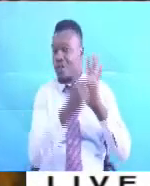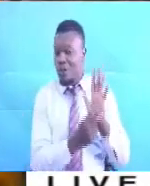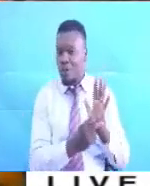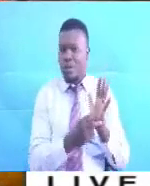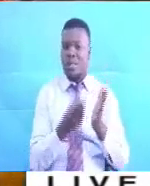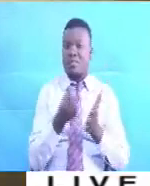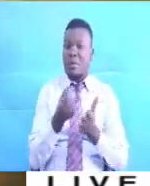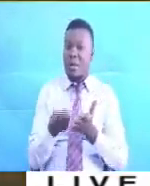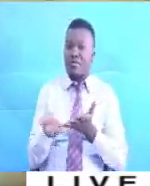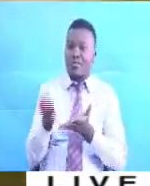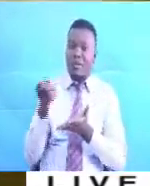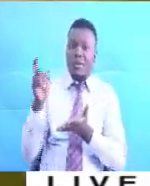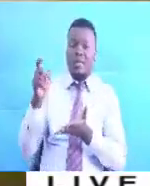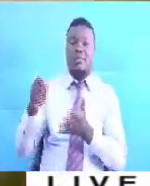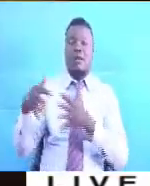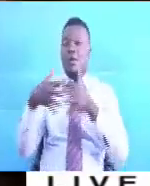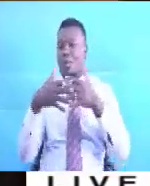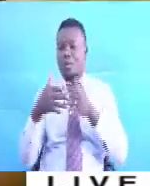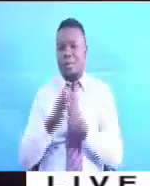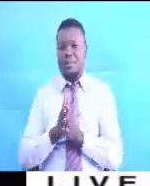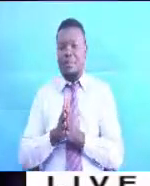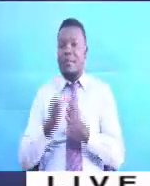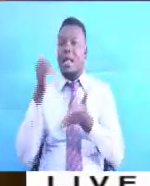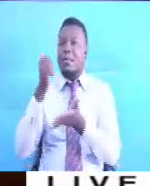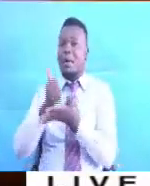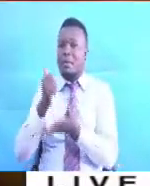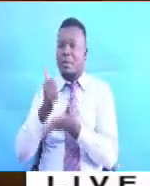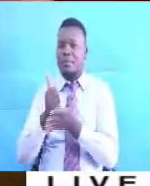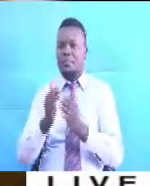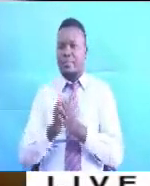in the U.S. are slowing. The bank's moves